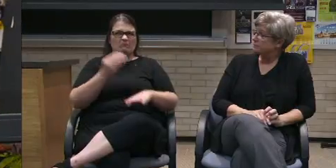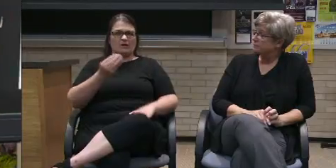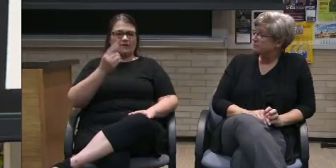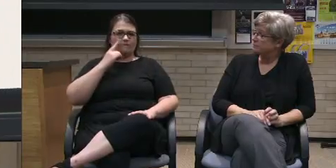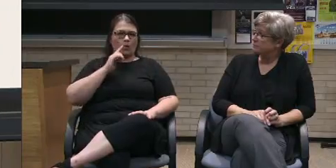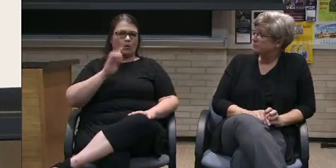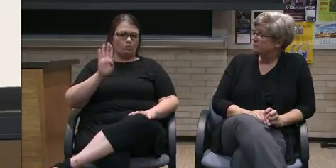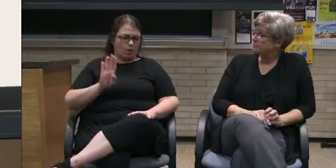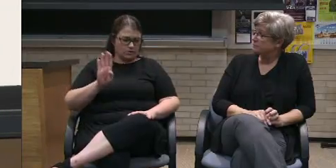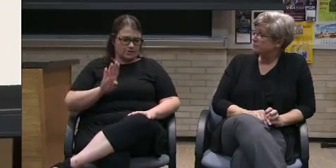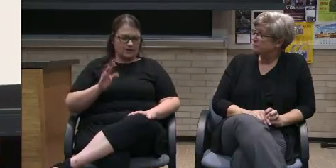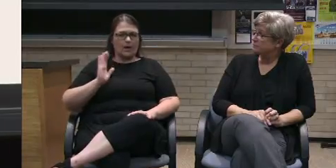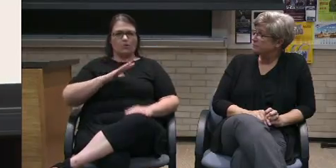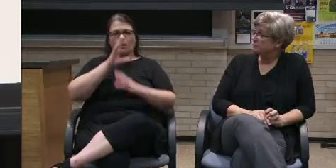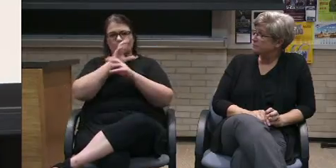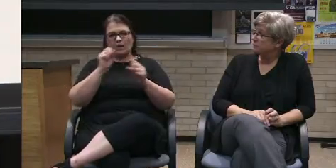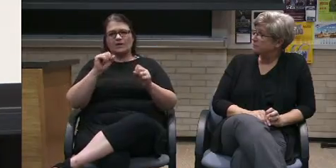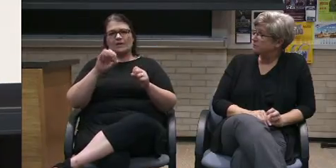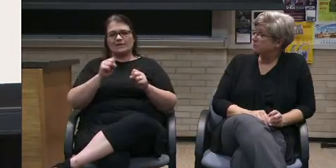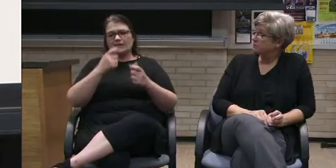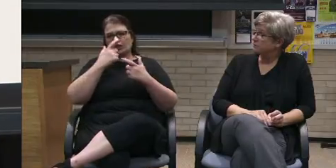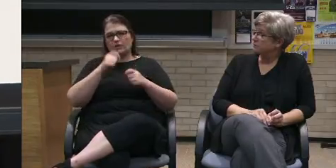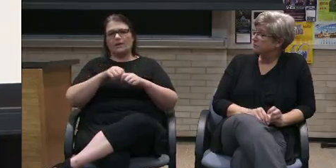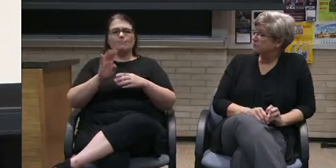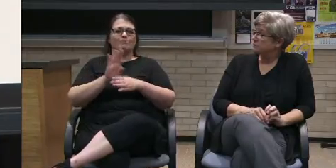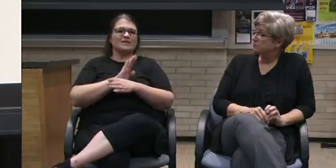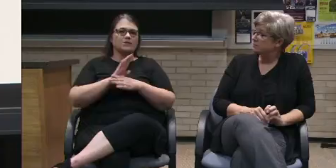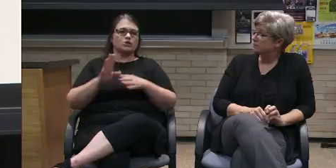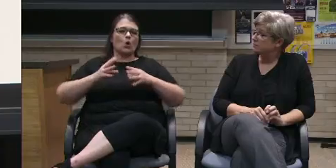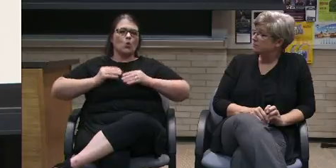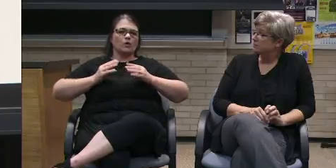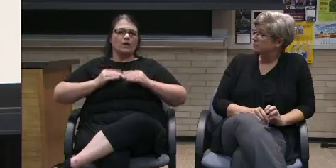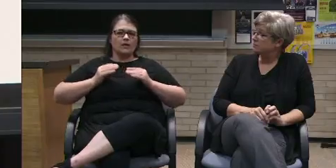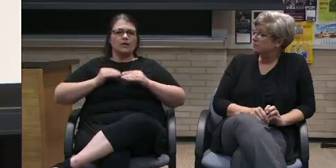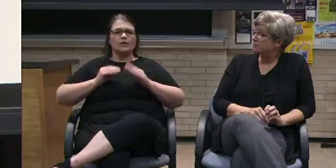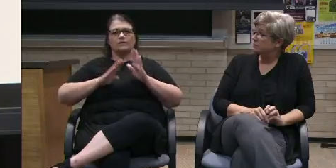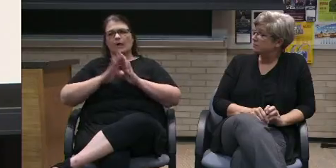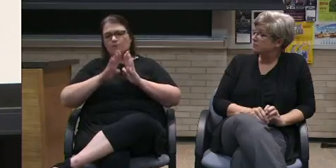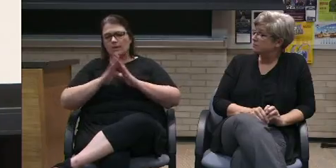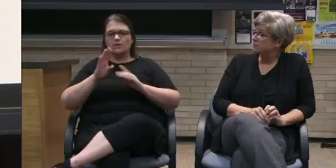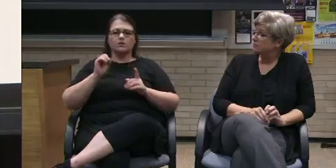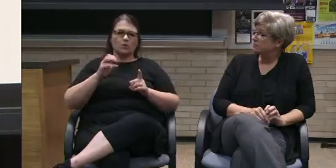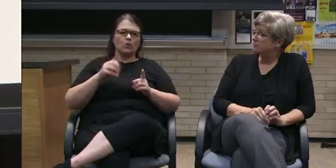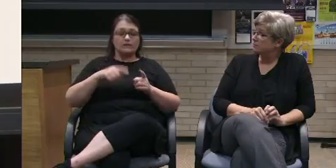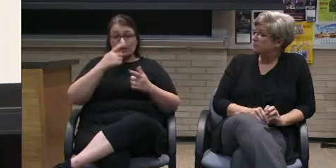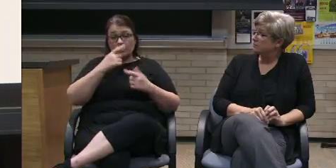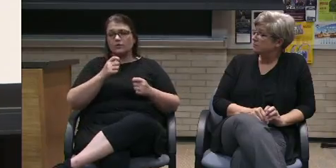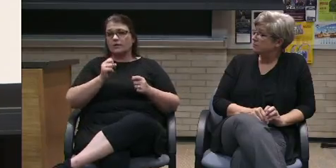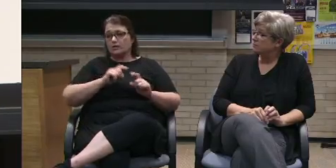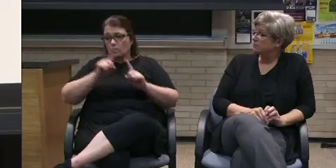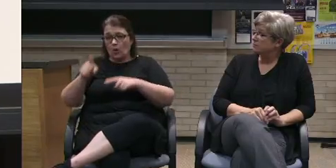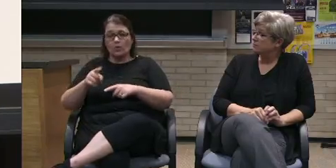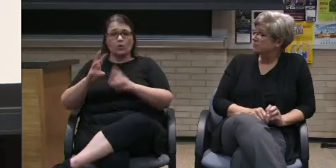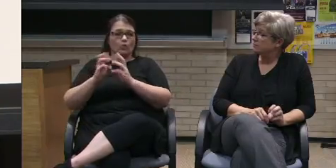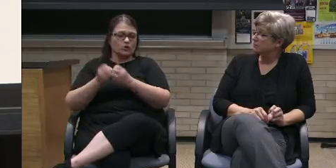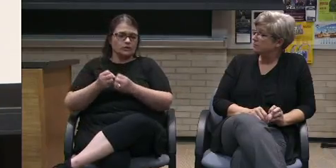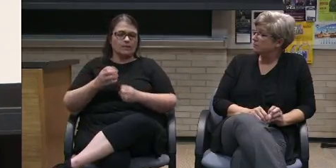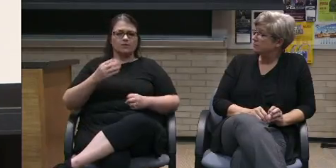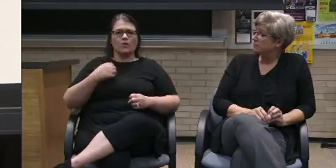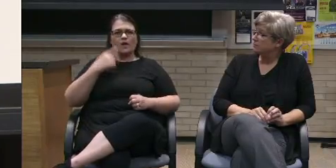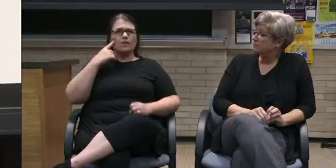is interested in an entrepreneurship accelerator to build small businesses. And I saw something that might be located in a